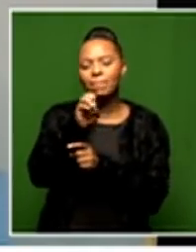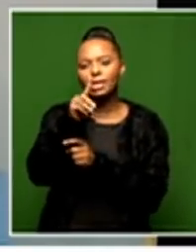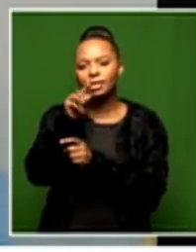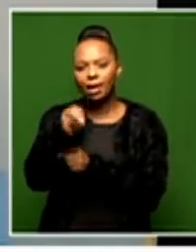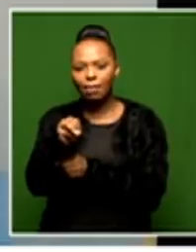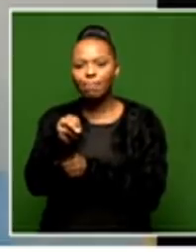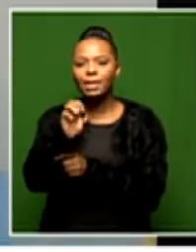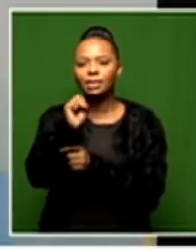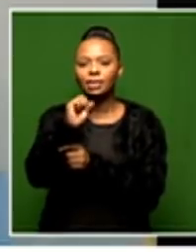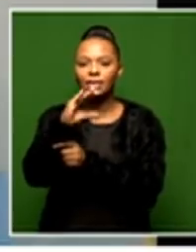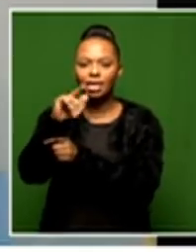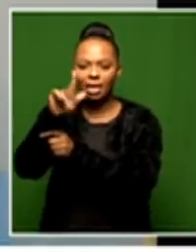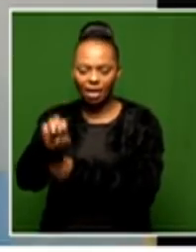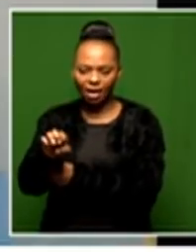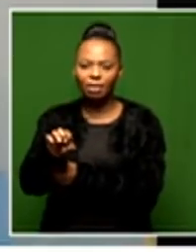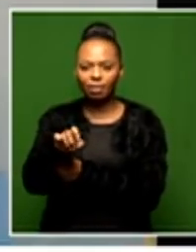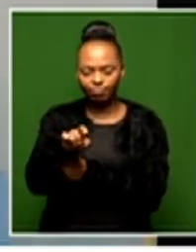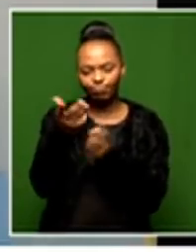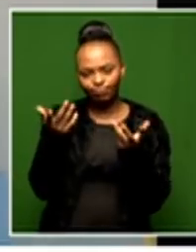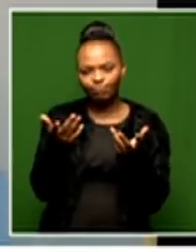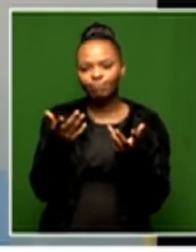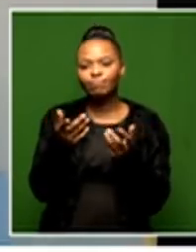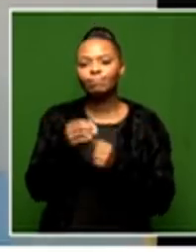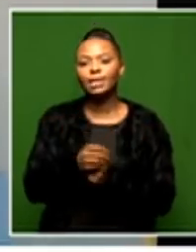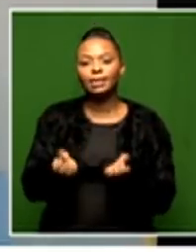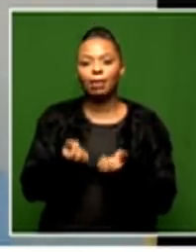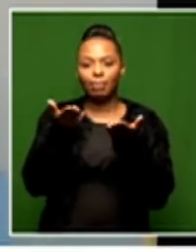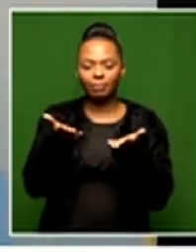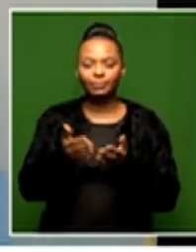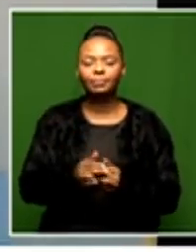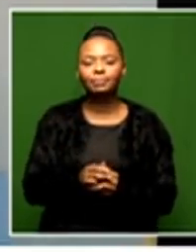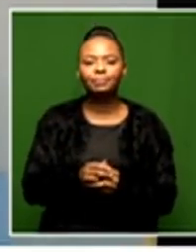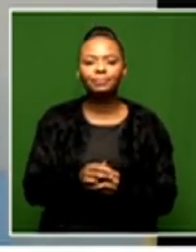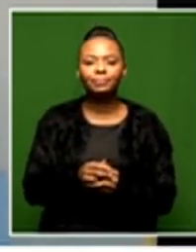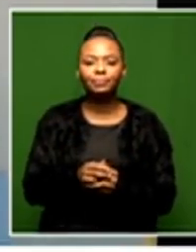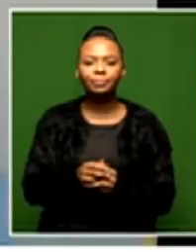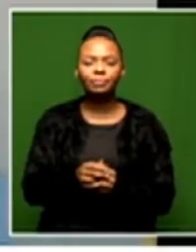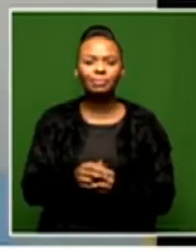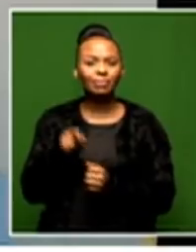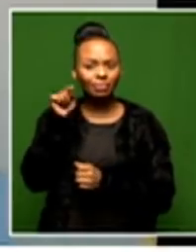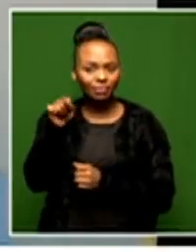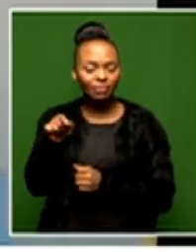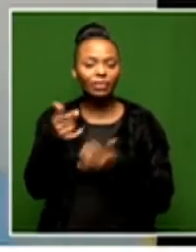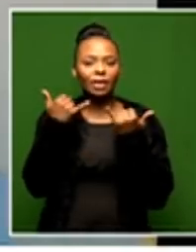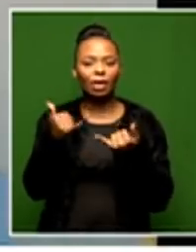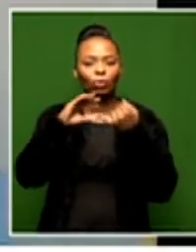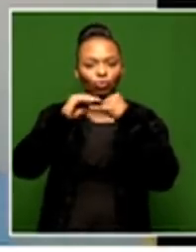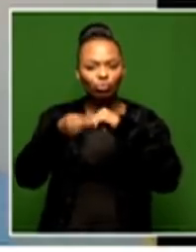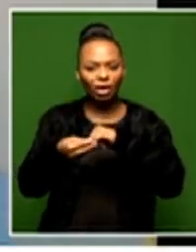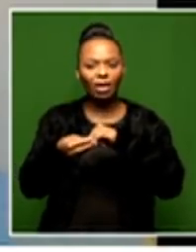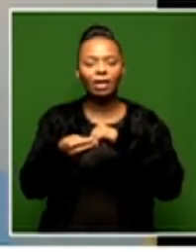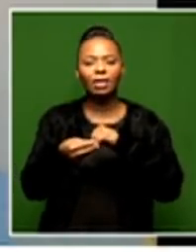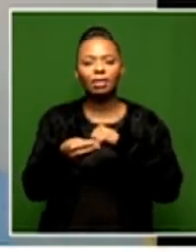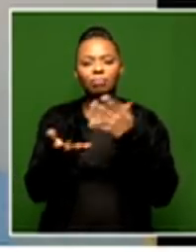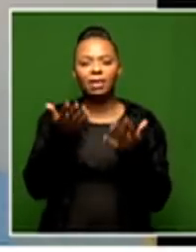use by commercial and industrial suppliers. It's basically just trying to